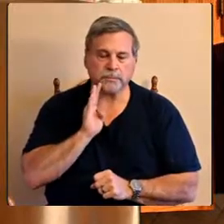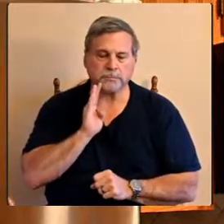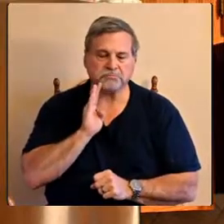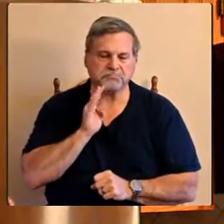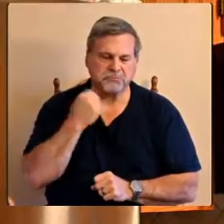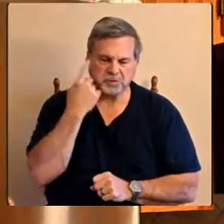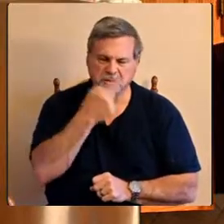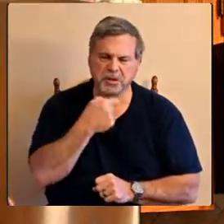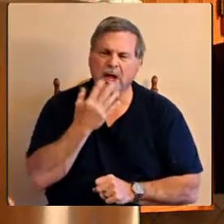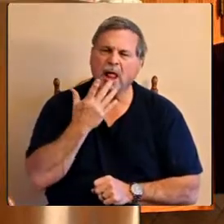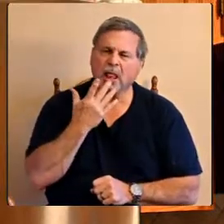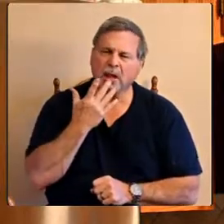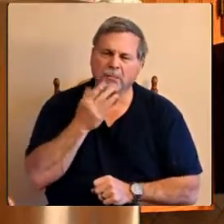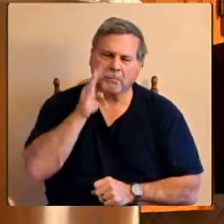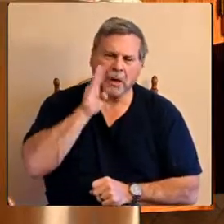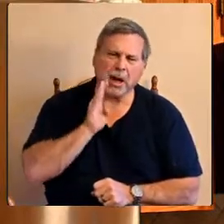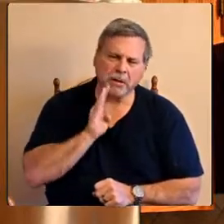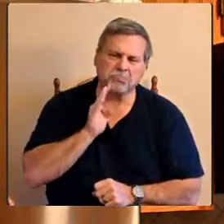Once it gets pretty brown,